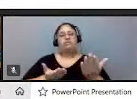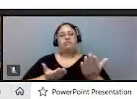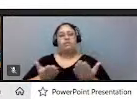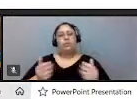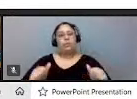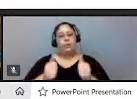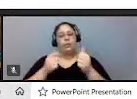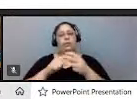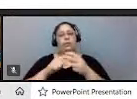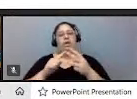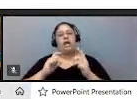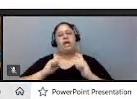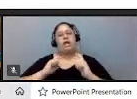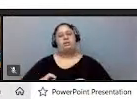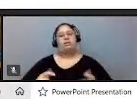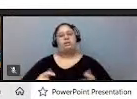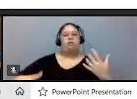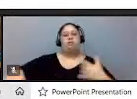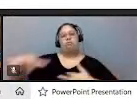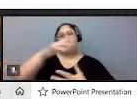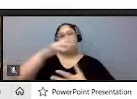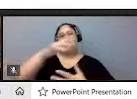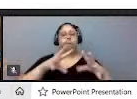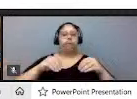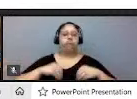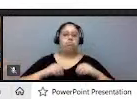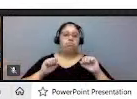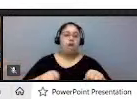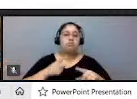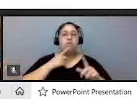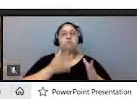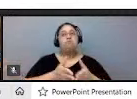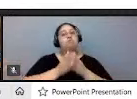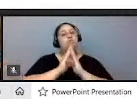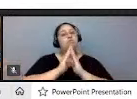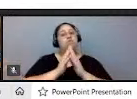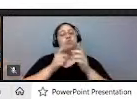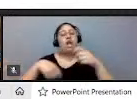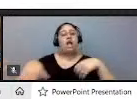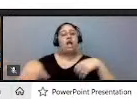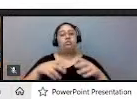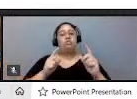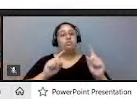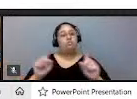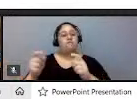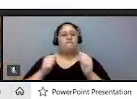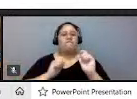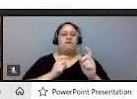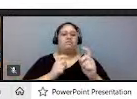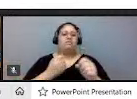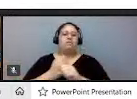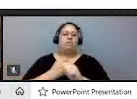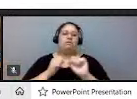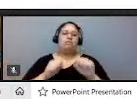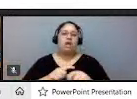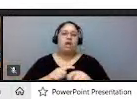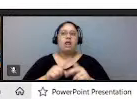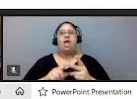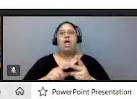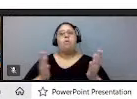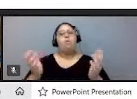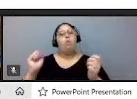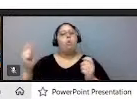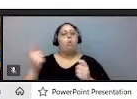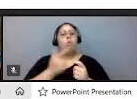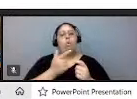centricity and the call to action is doing more faster and the Mantra is all hands on